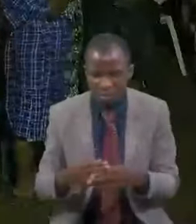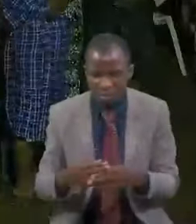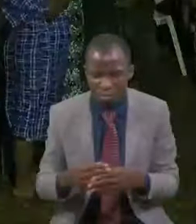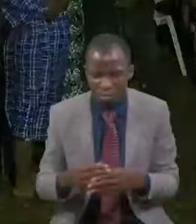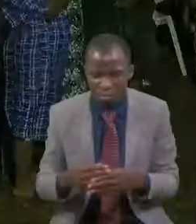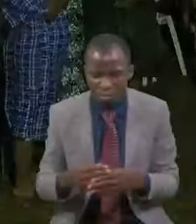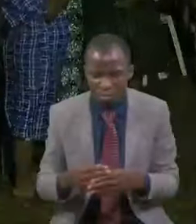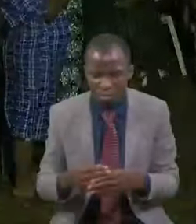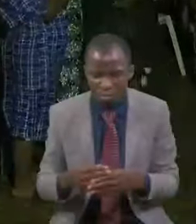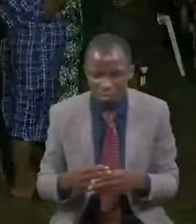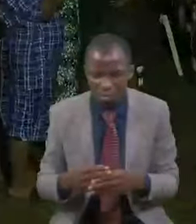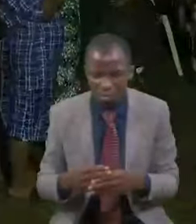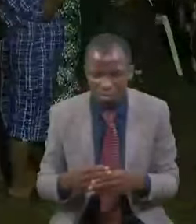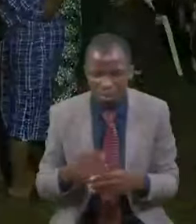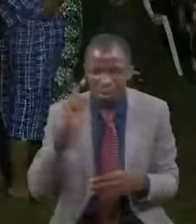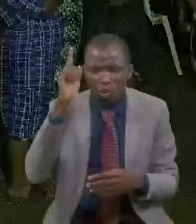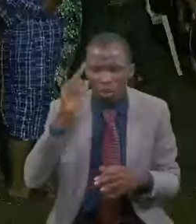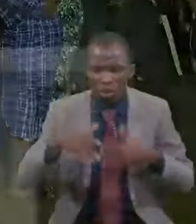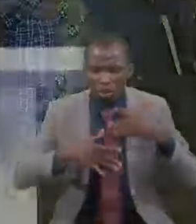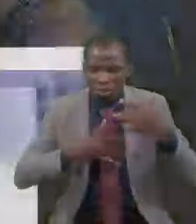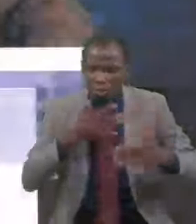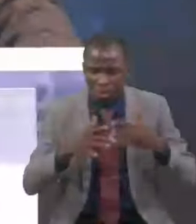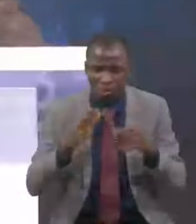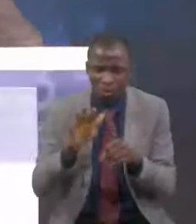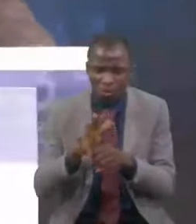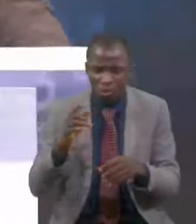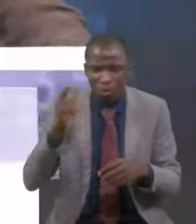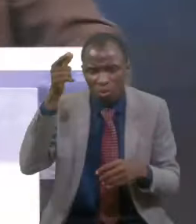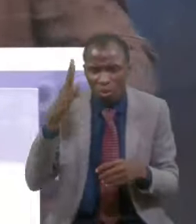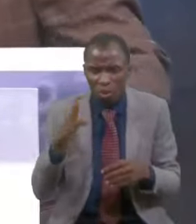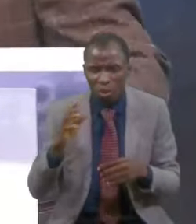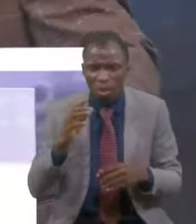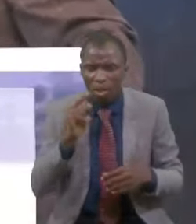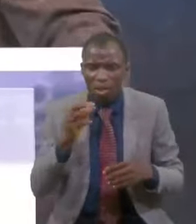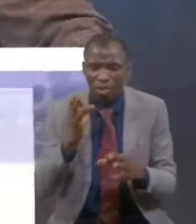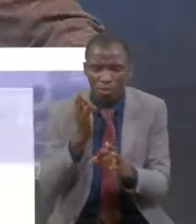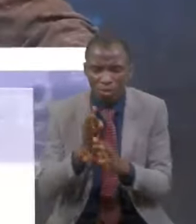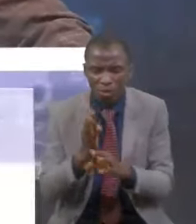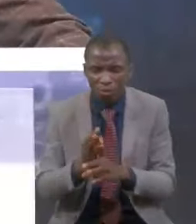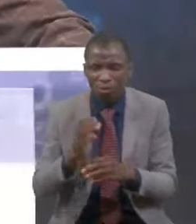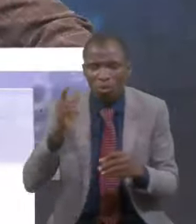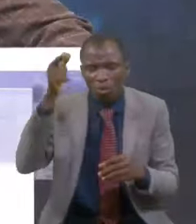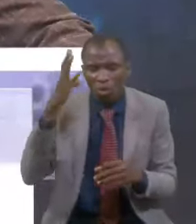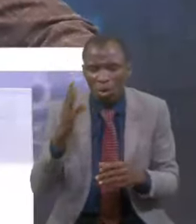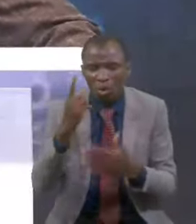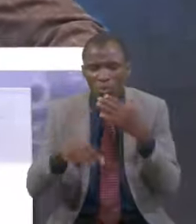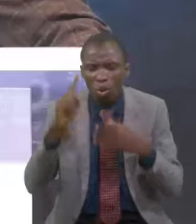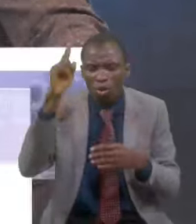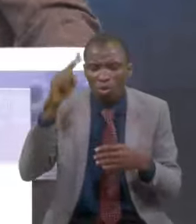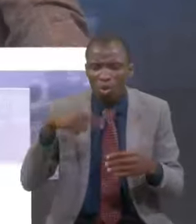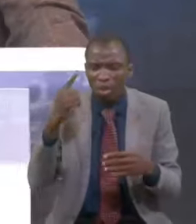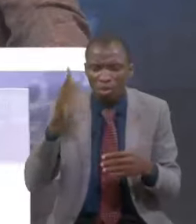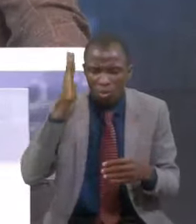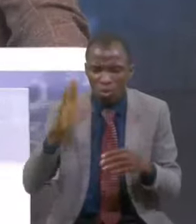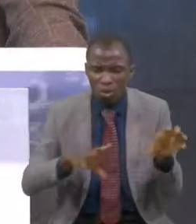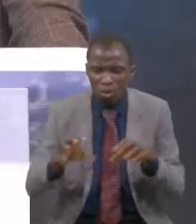you are a merciful God. You are a faithful God. What you said, you will do. You will do